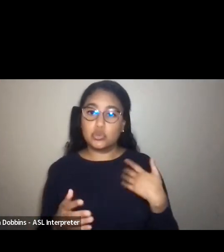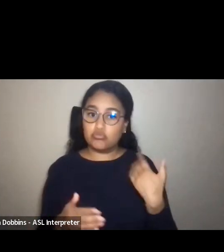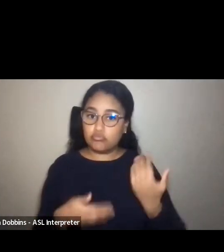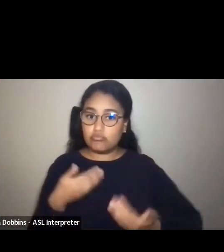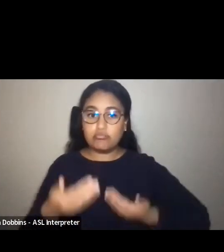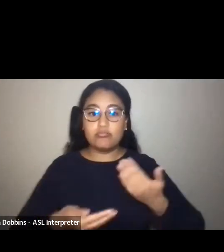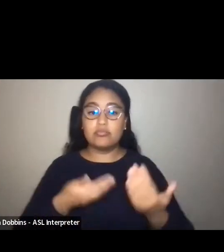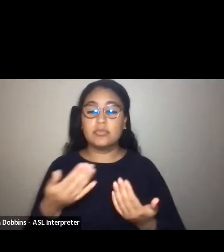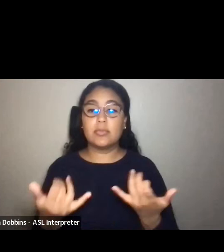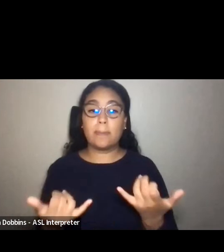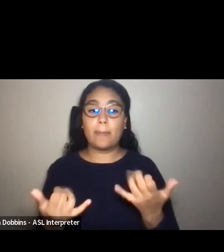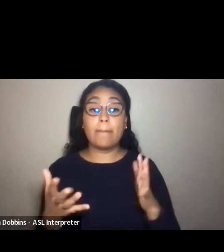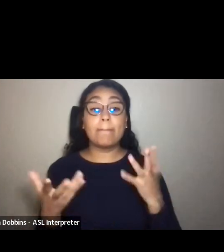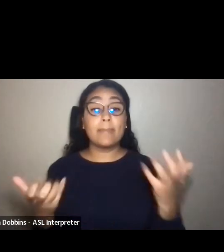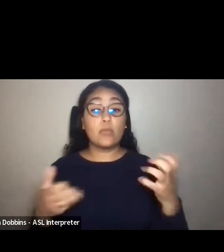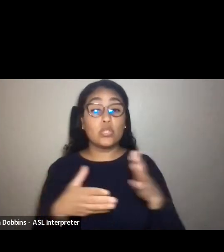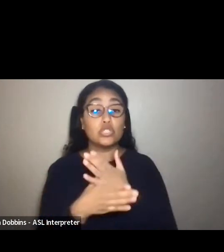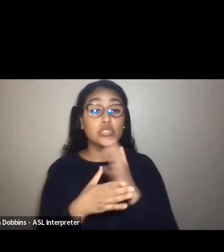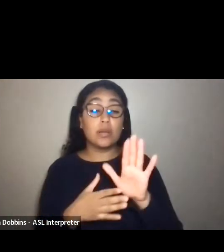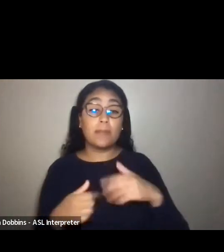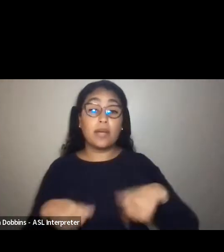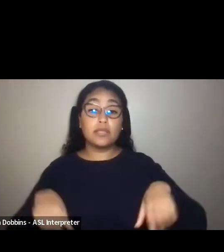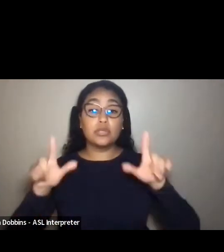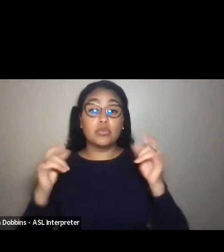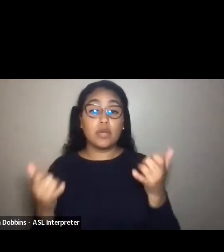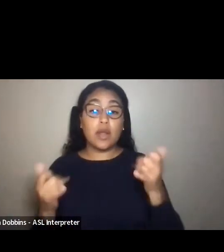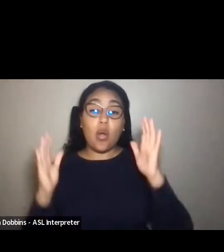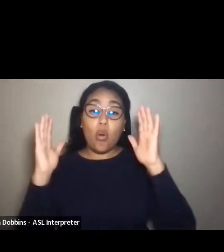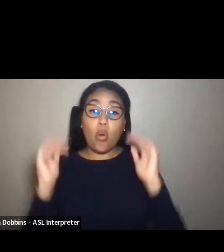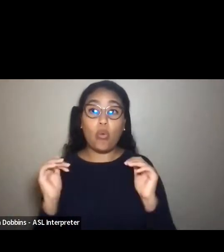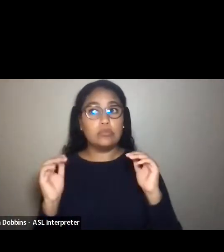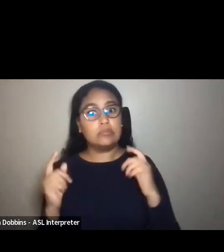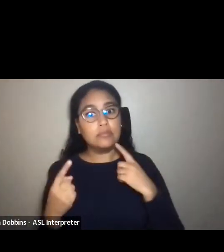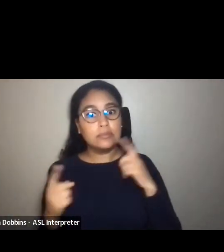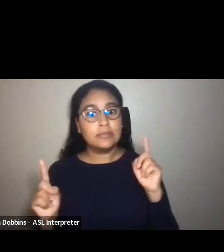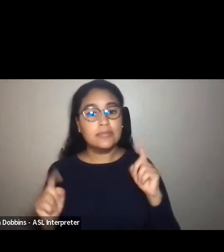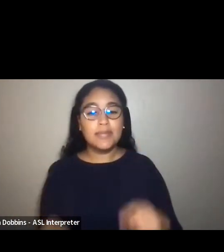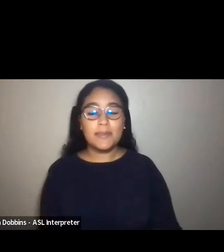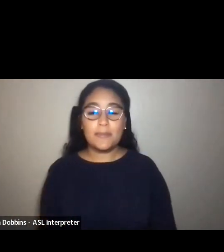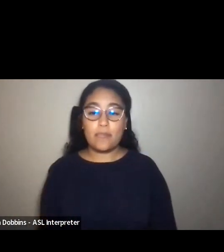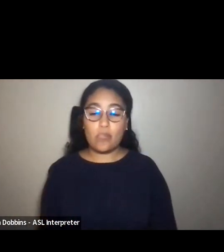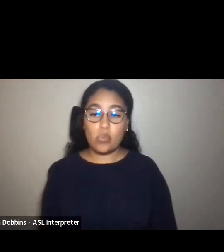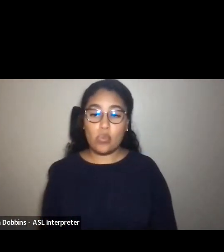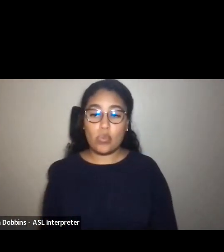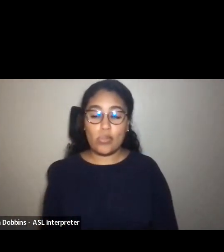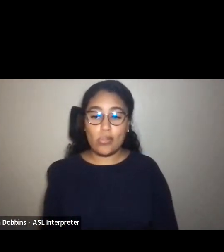going to share my screen. Hopefully this works.